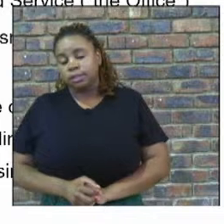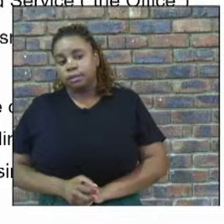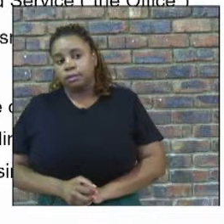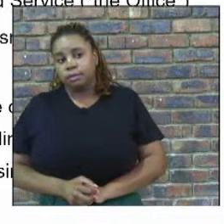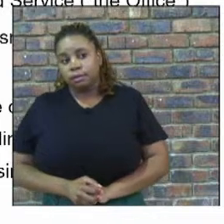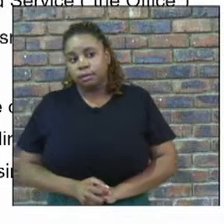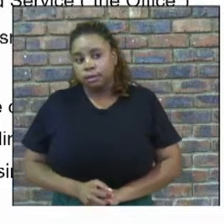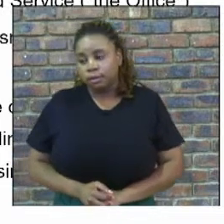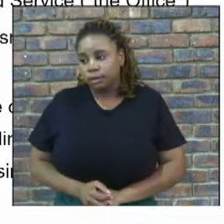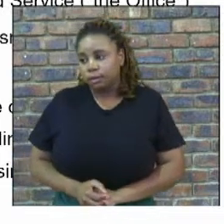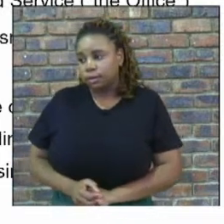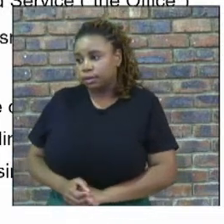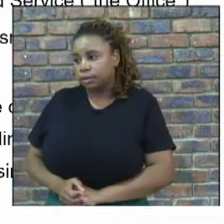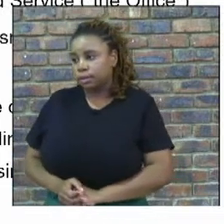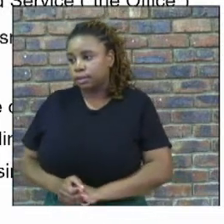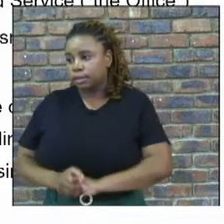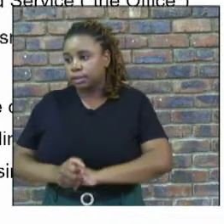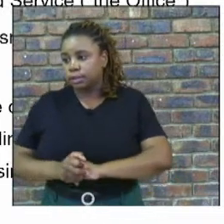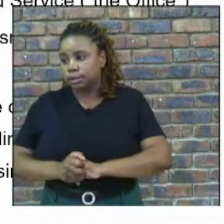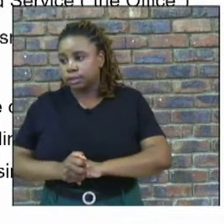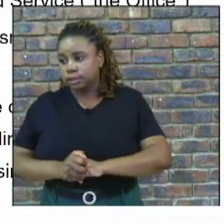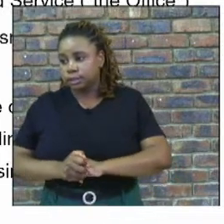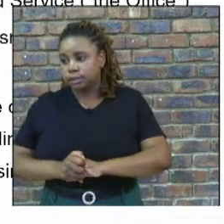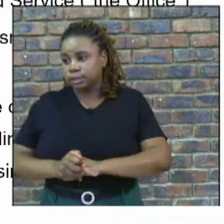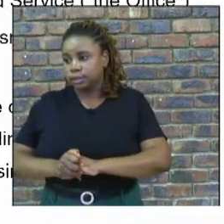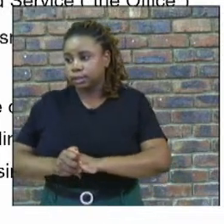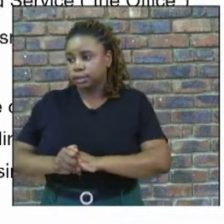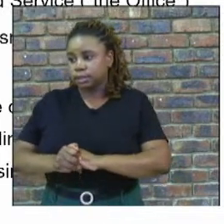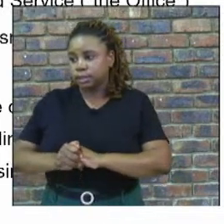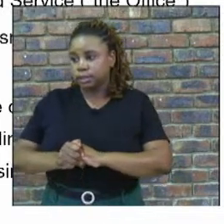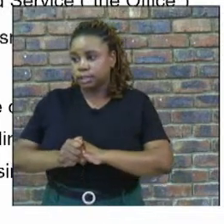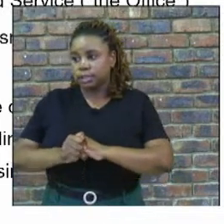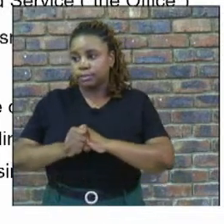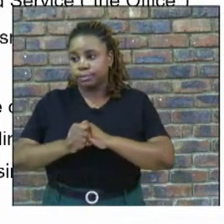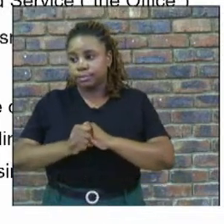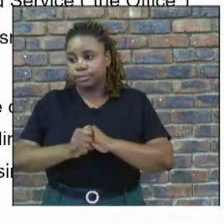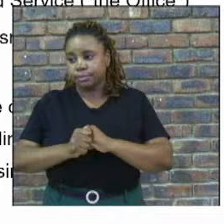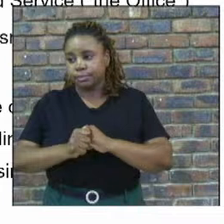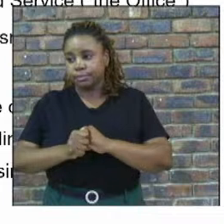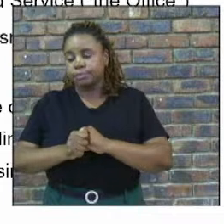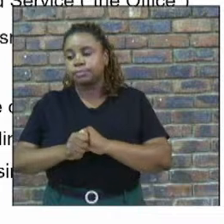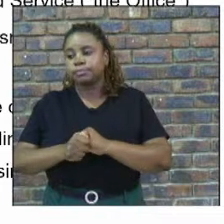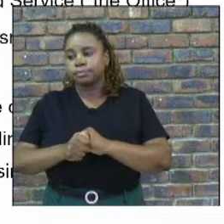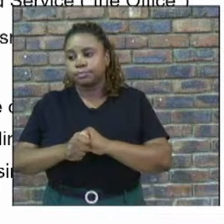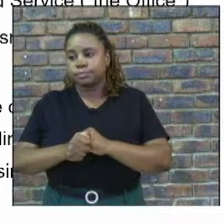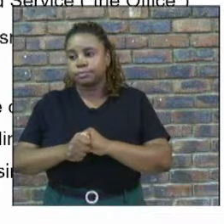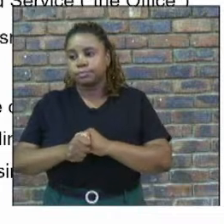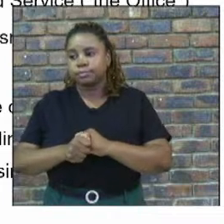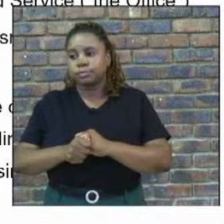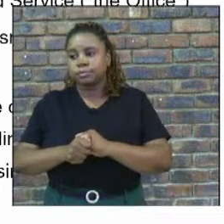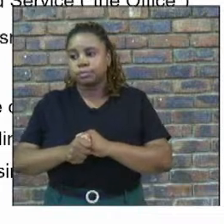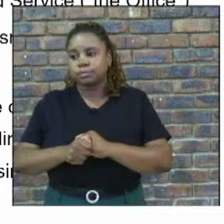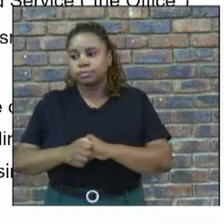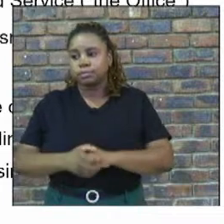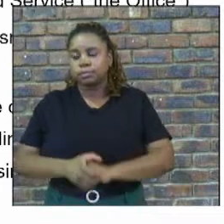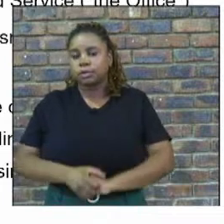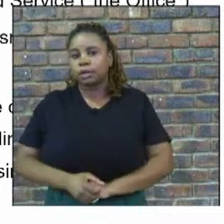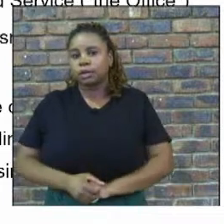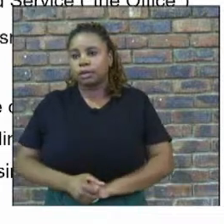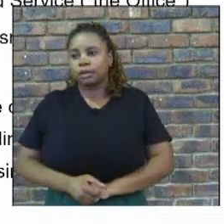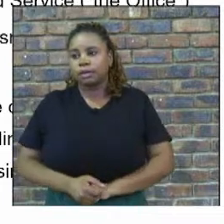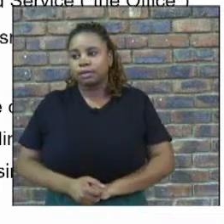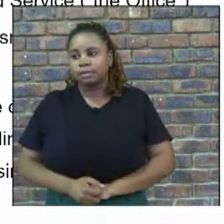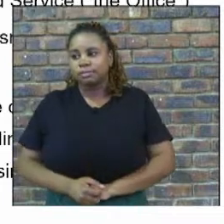for litigation in our courts. And litigation, it has become very costly for small businesses. They don't survive. They end